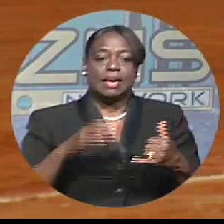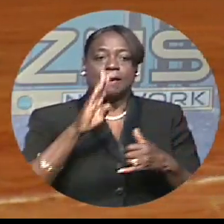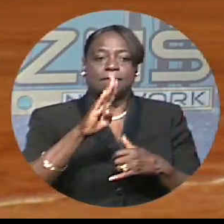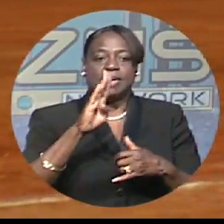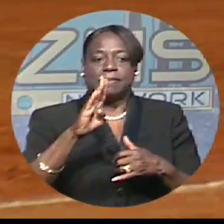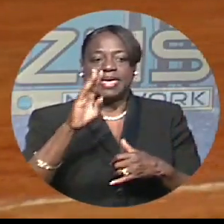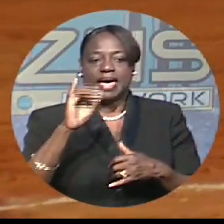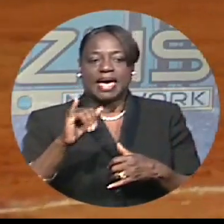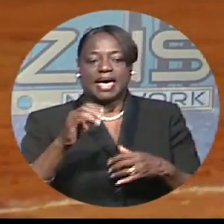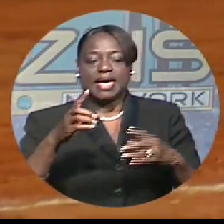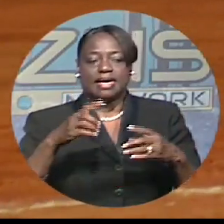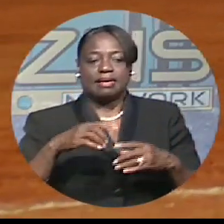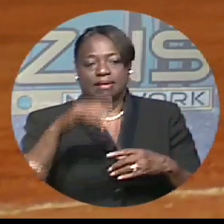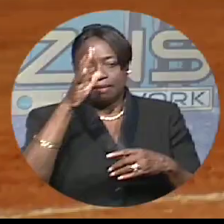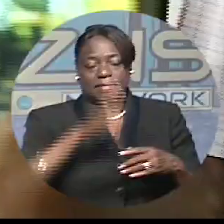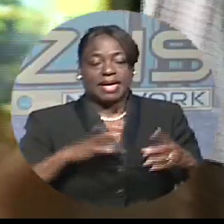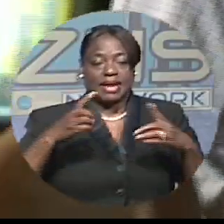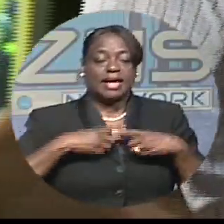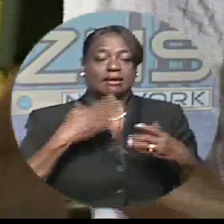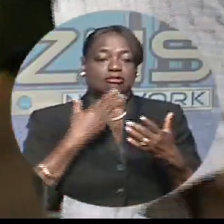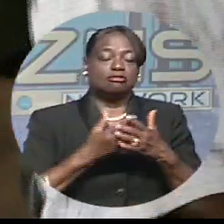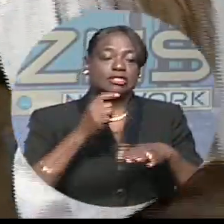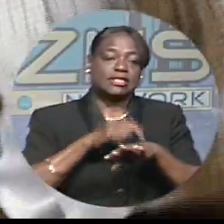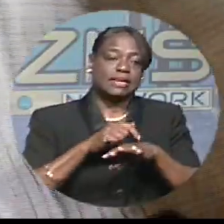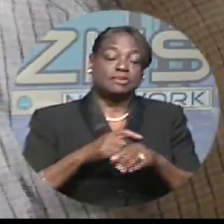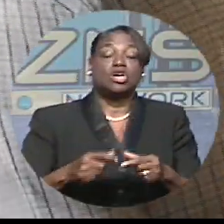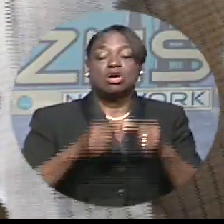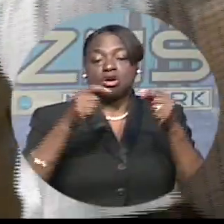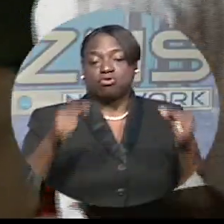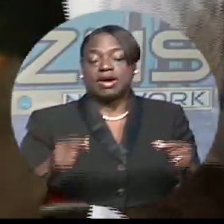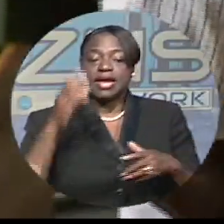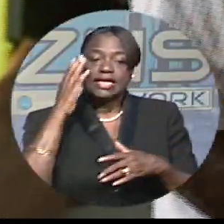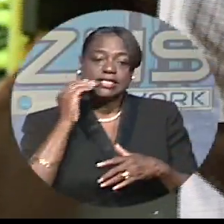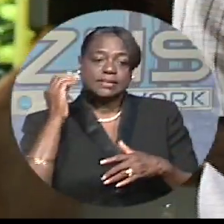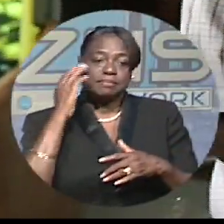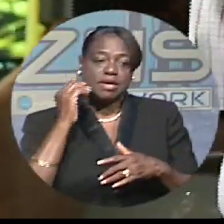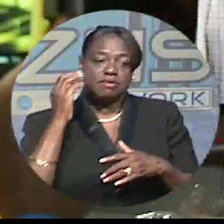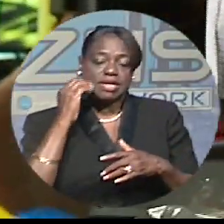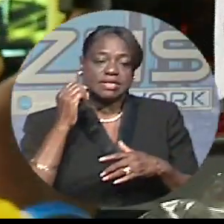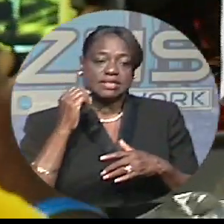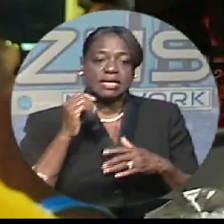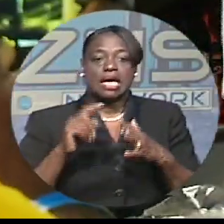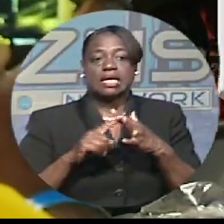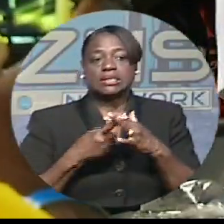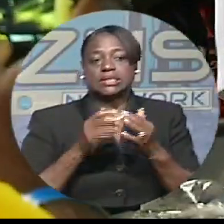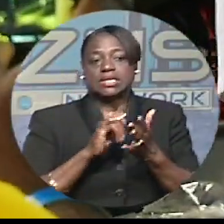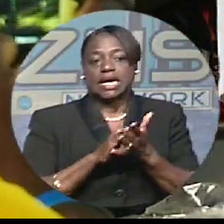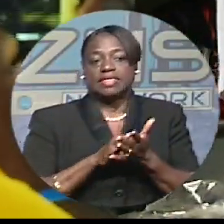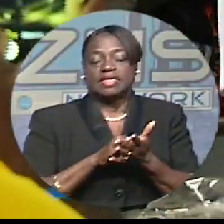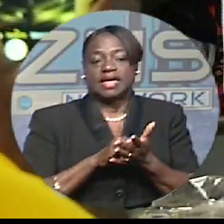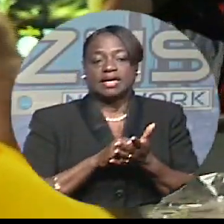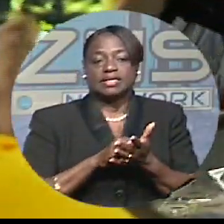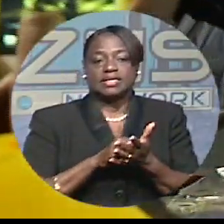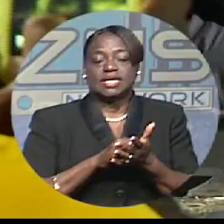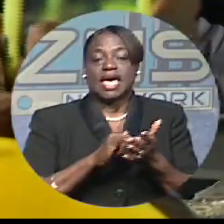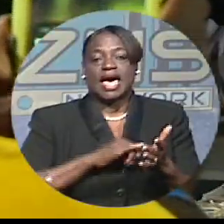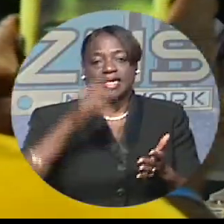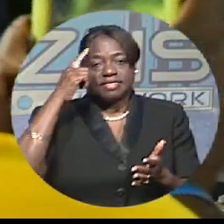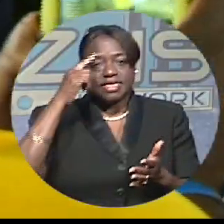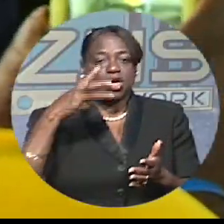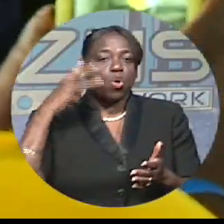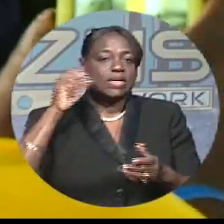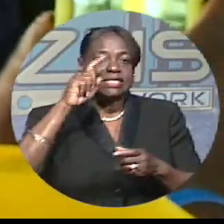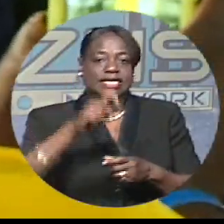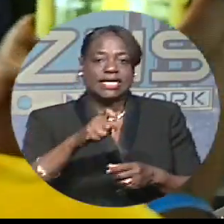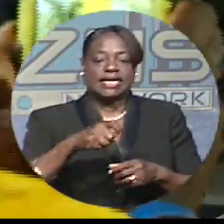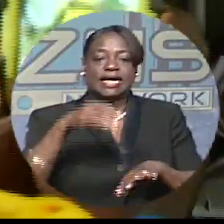had a good time, a third place finish. It was a great experience. It is a start that I think was needed at this